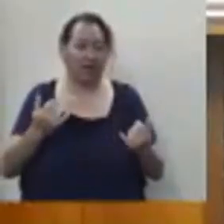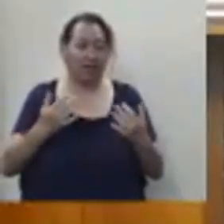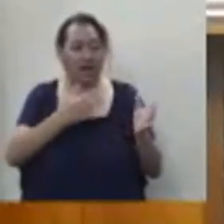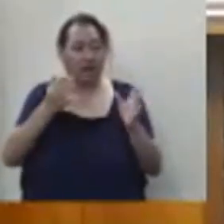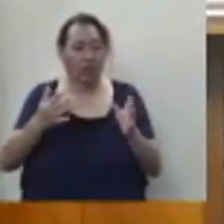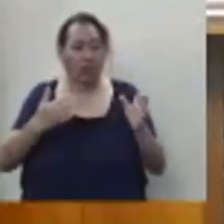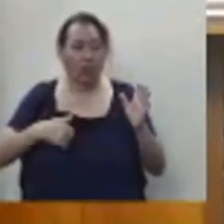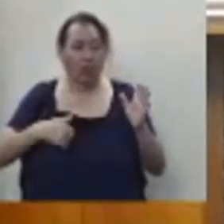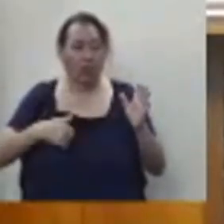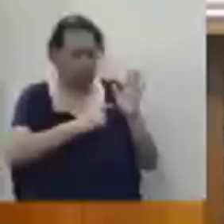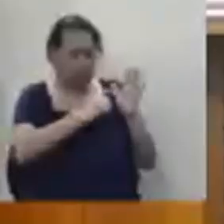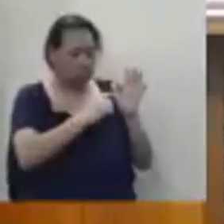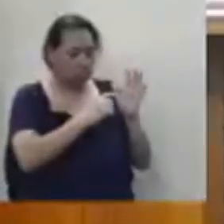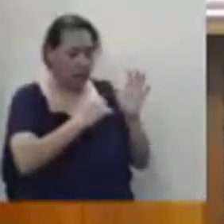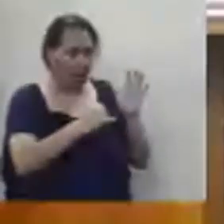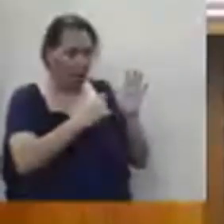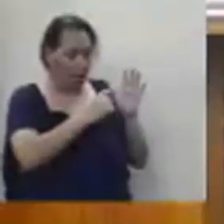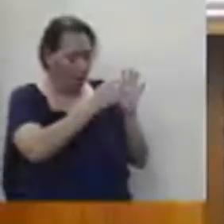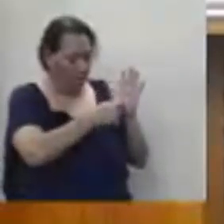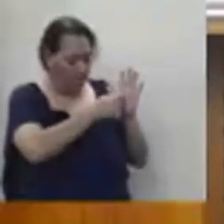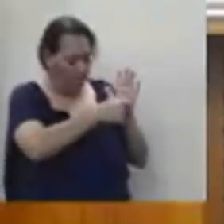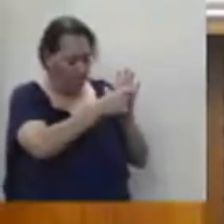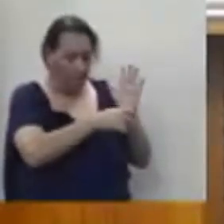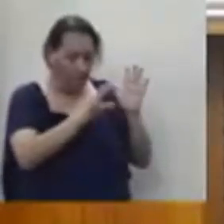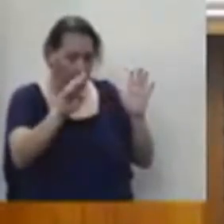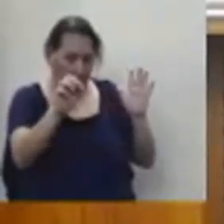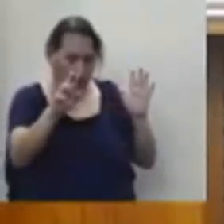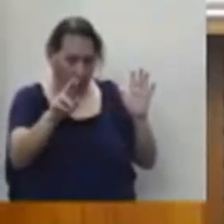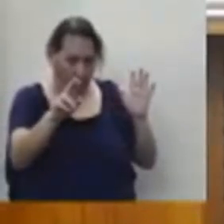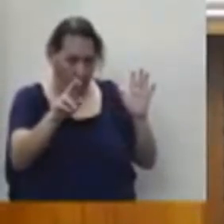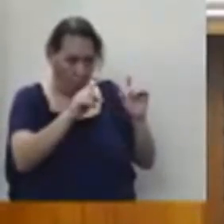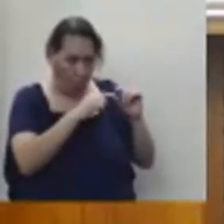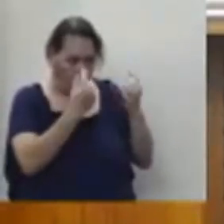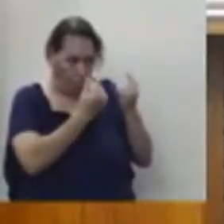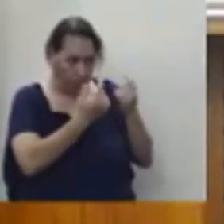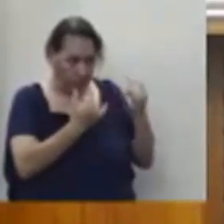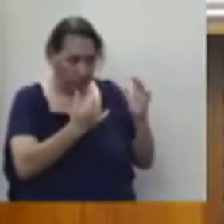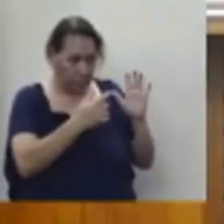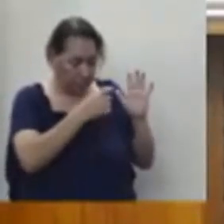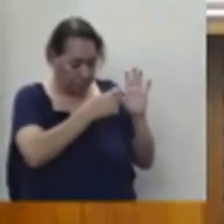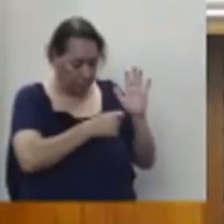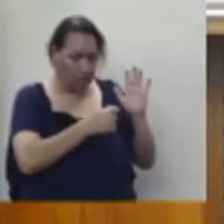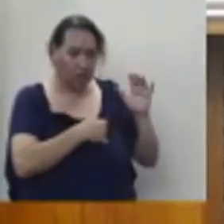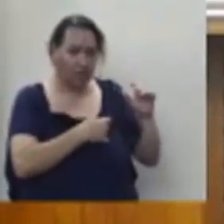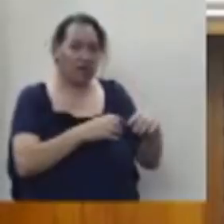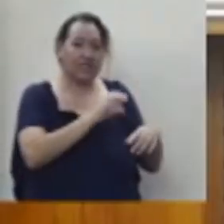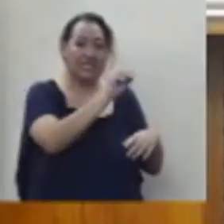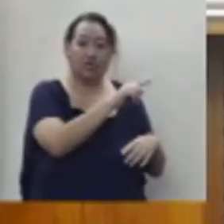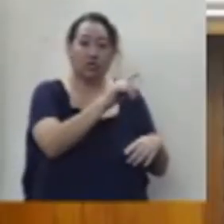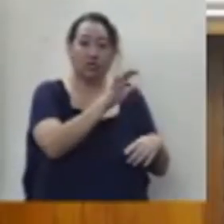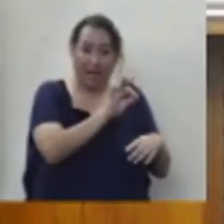of our case by group. And as you can see, when we go to the 0 to 19 years, we have 1. From the 10